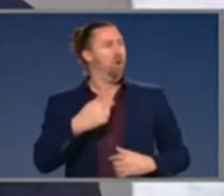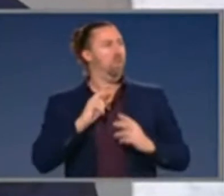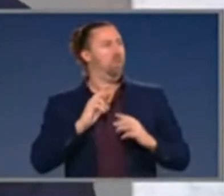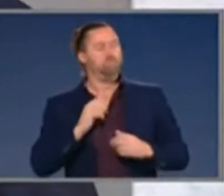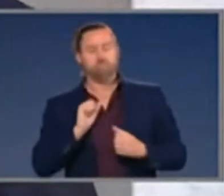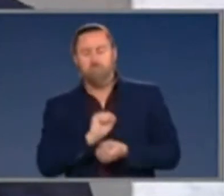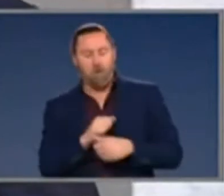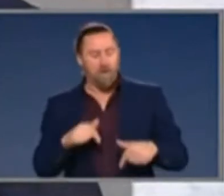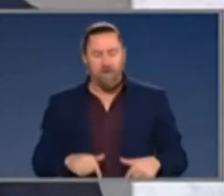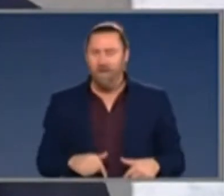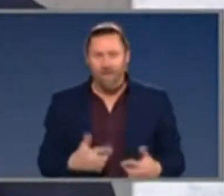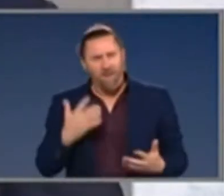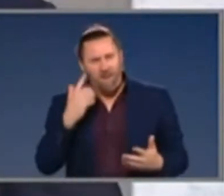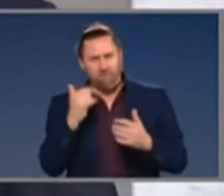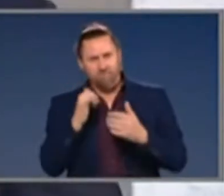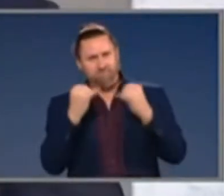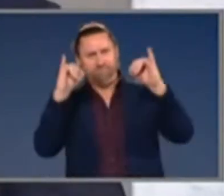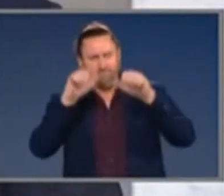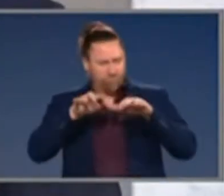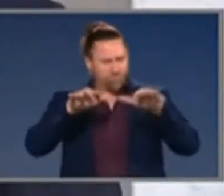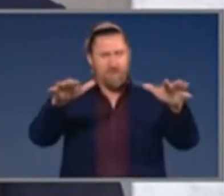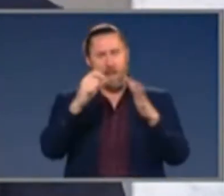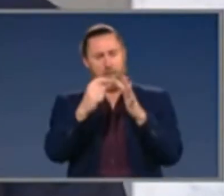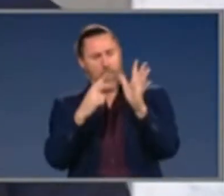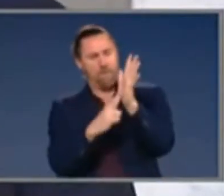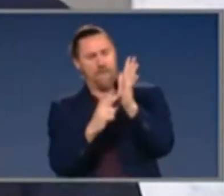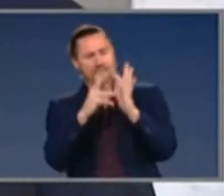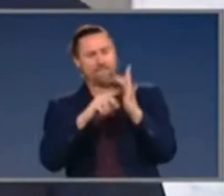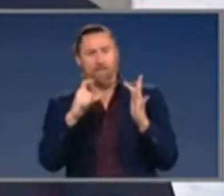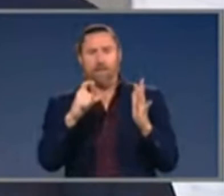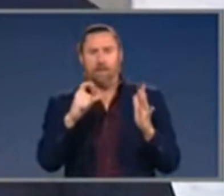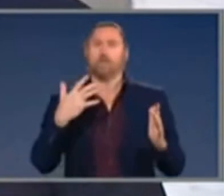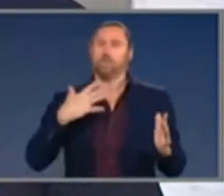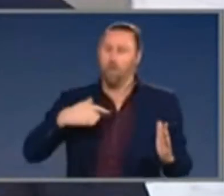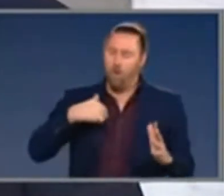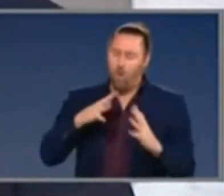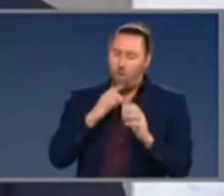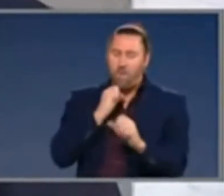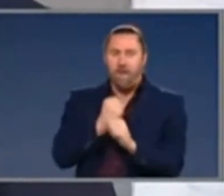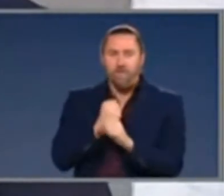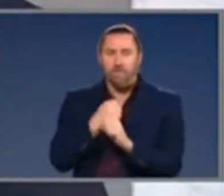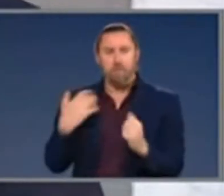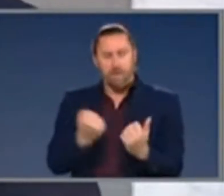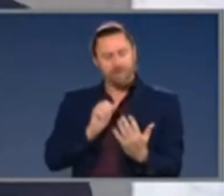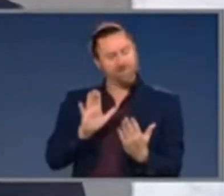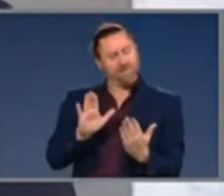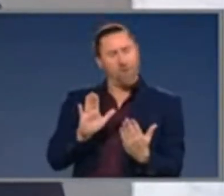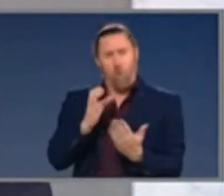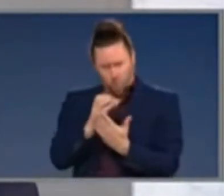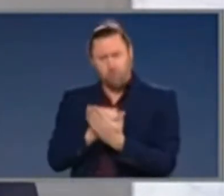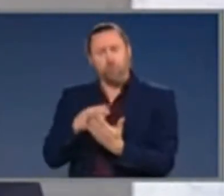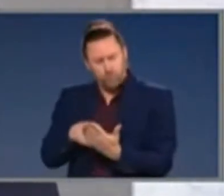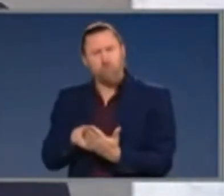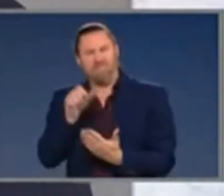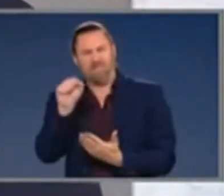specifically the pandemic, and that's why the Commonwealth responsibly has to be able to put the responsible constitutional position. This is